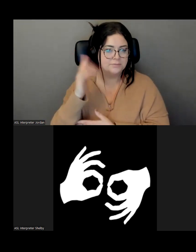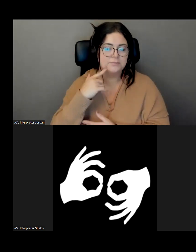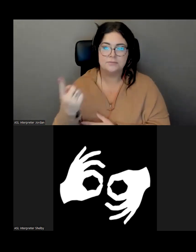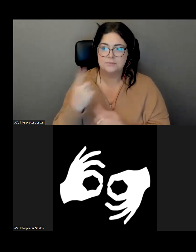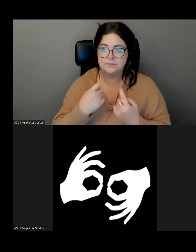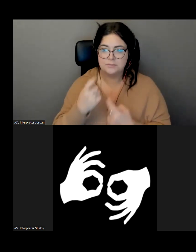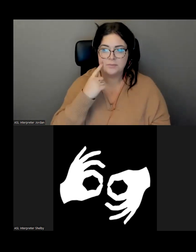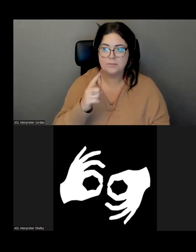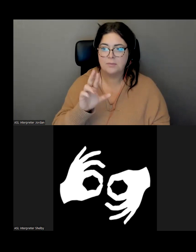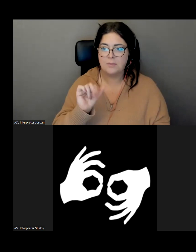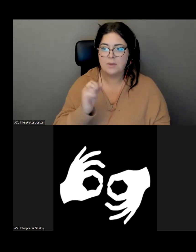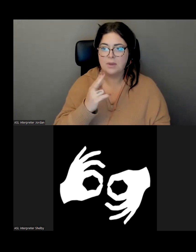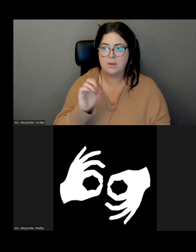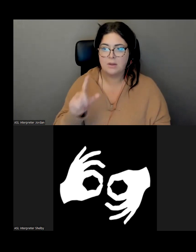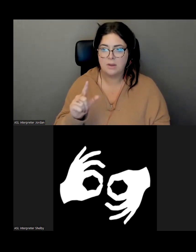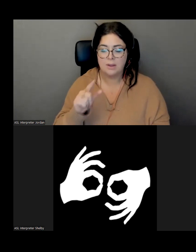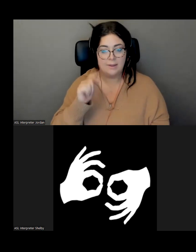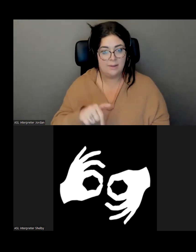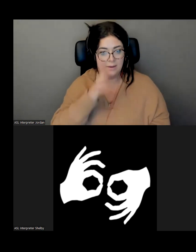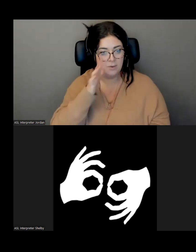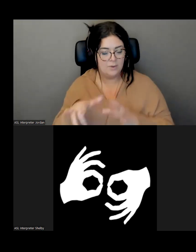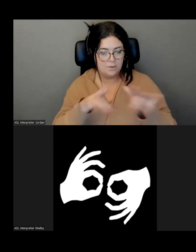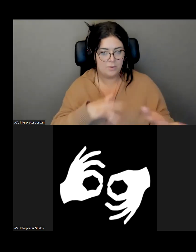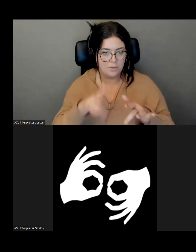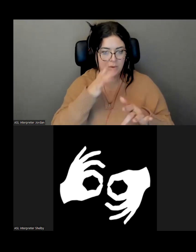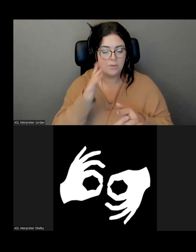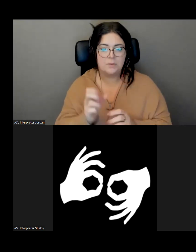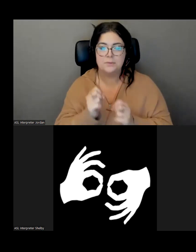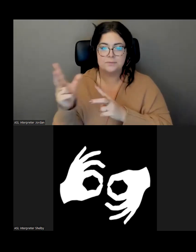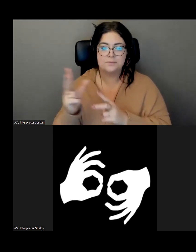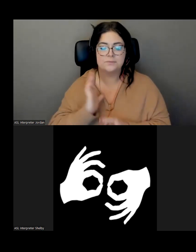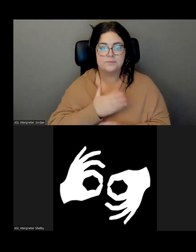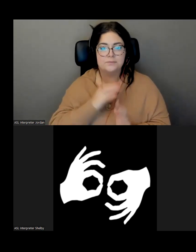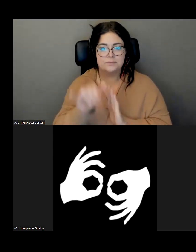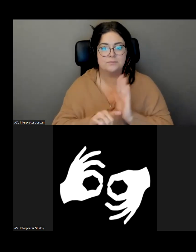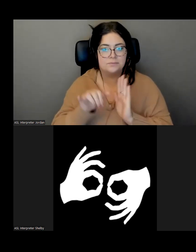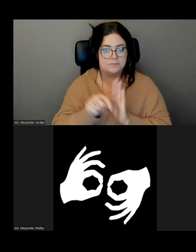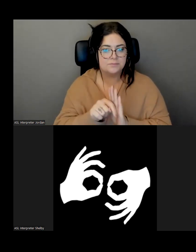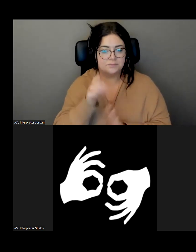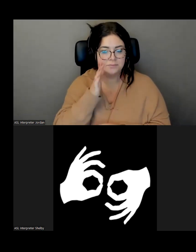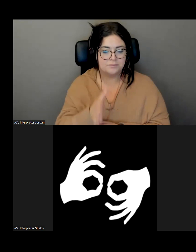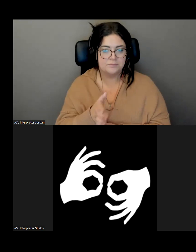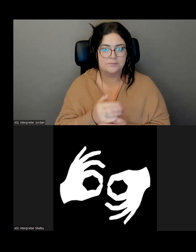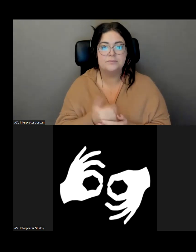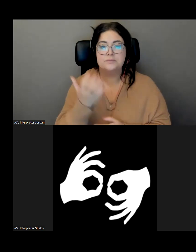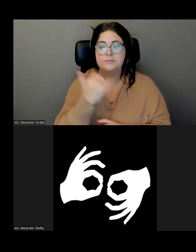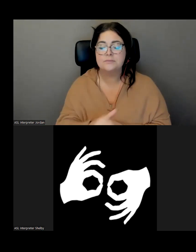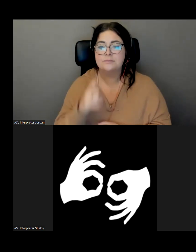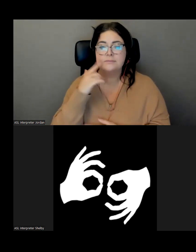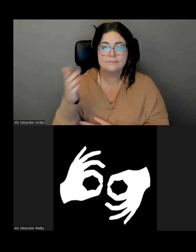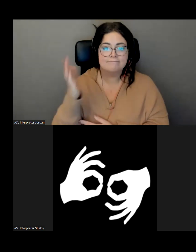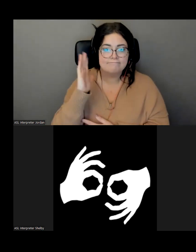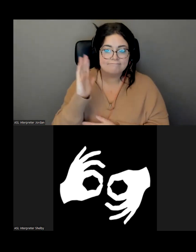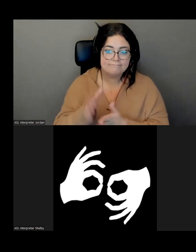Rachel. This session is recorded and will be posted on our YouTube channel. And if you have any presentation